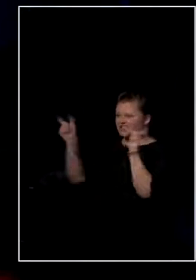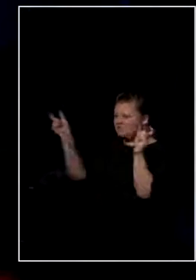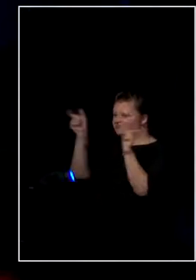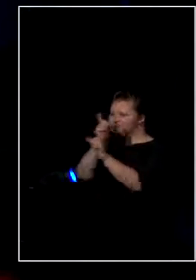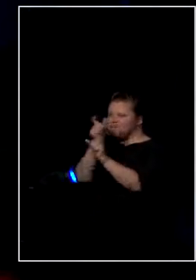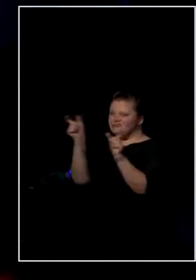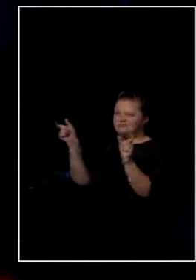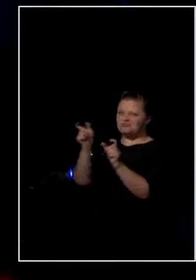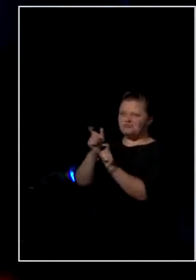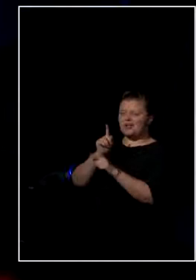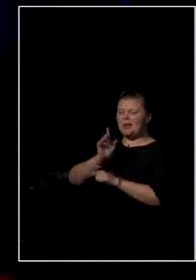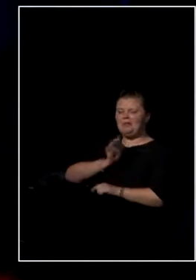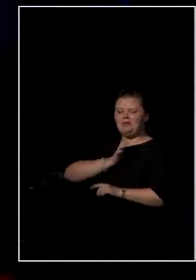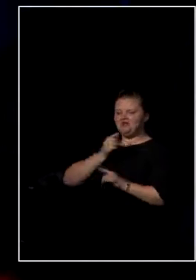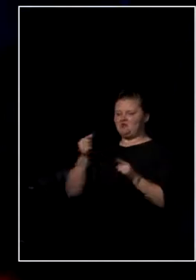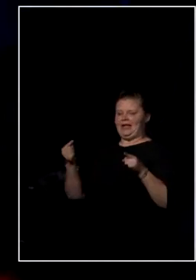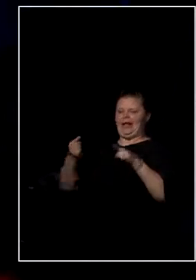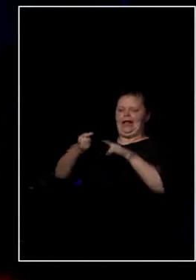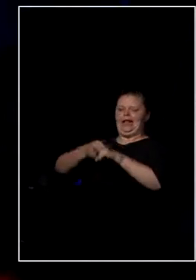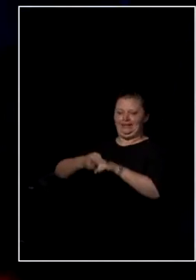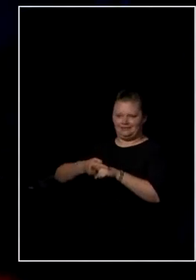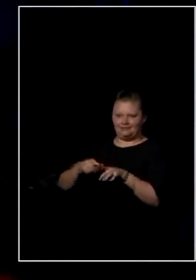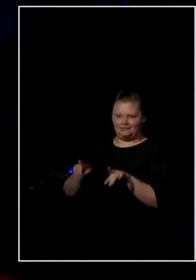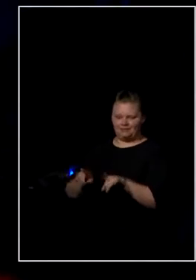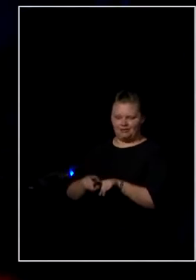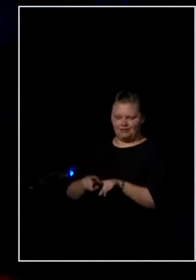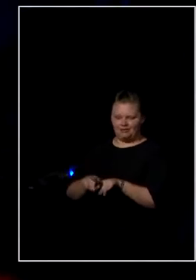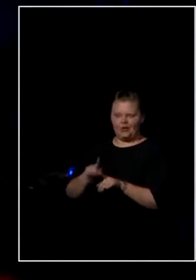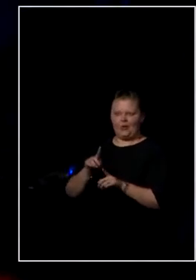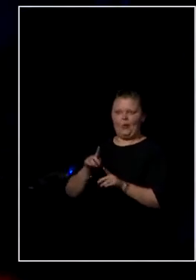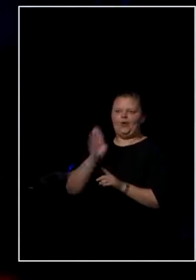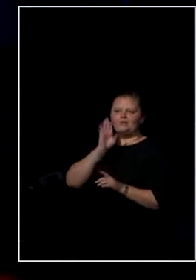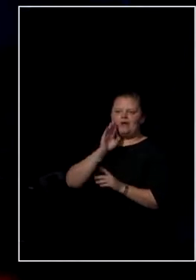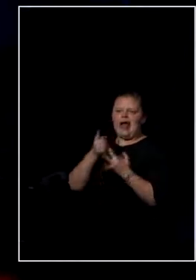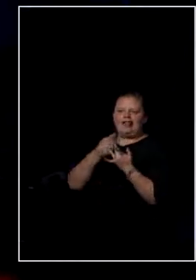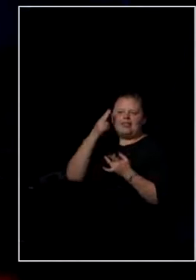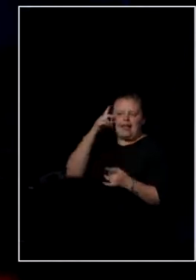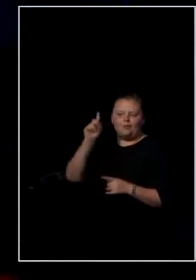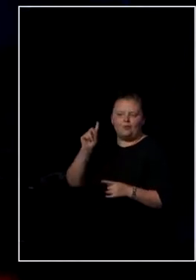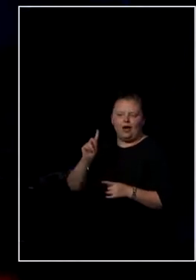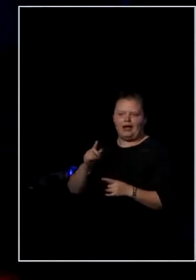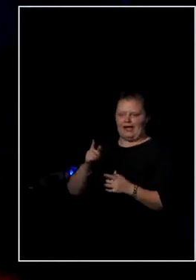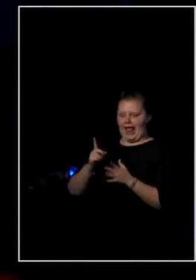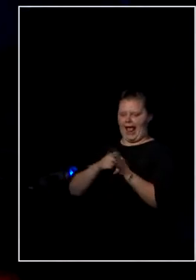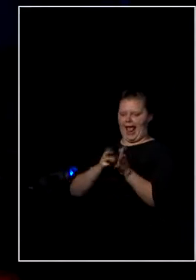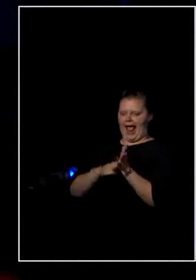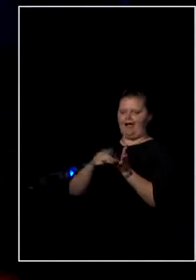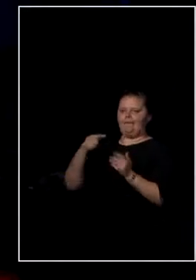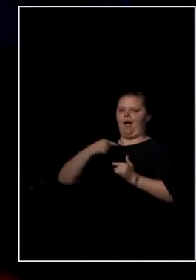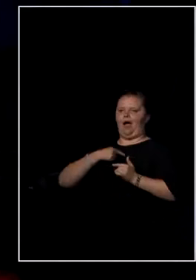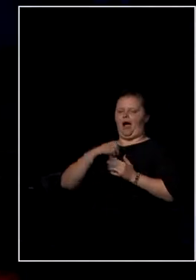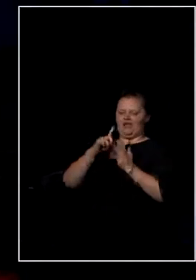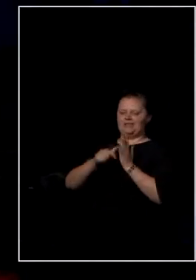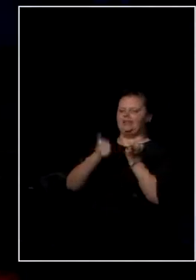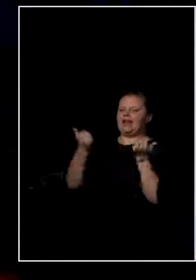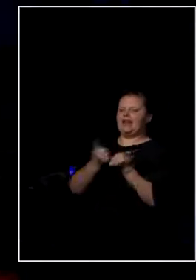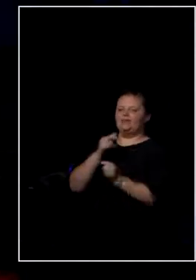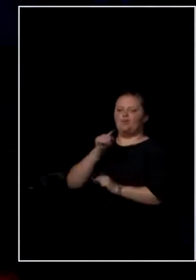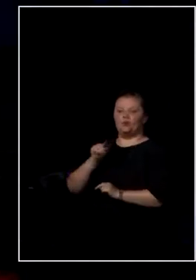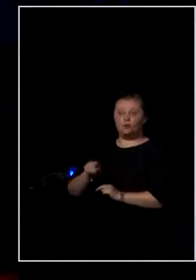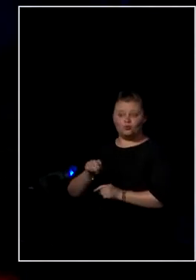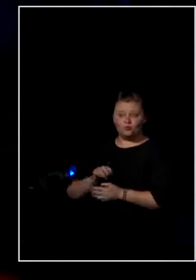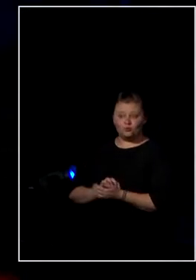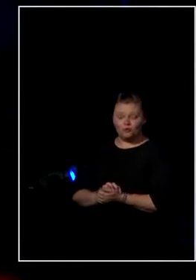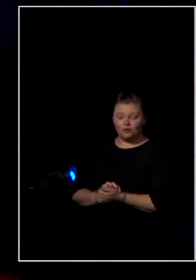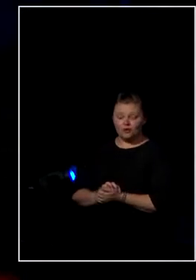an interesting kind of intersection as well, isn't it? What were you going to call it? I was going to call it Am I Disabled Enough For You? I was also